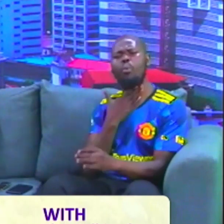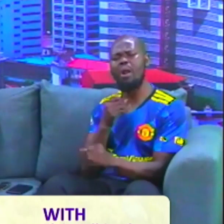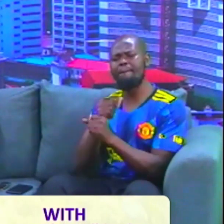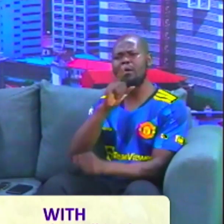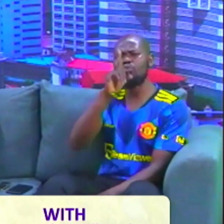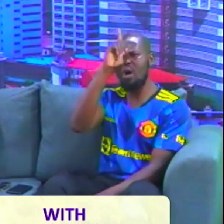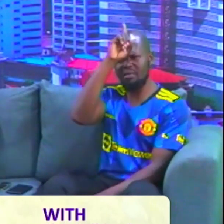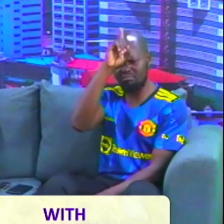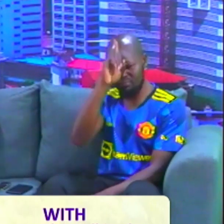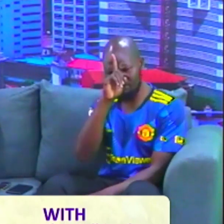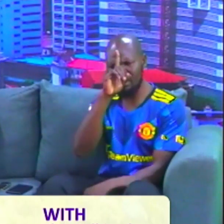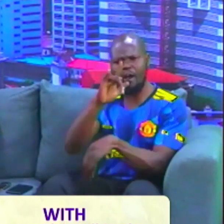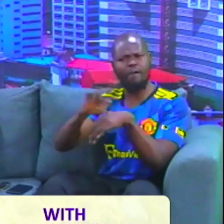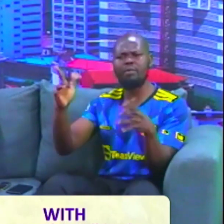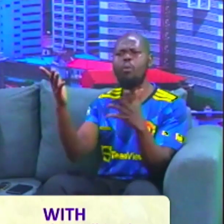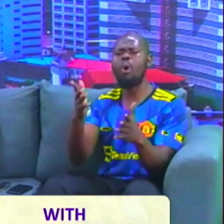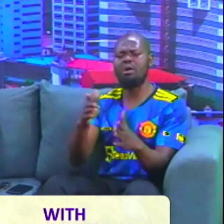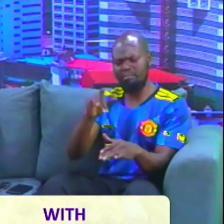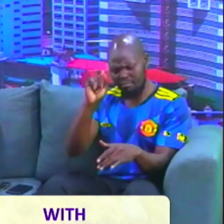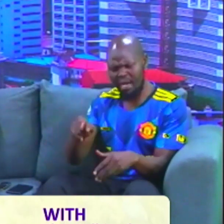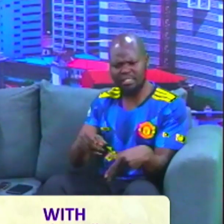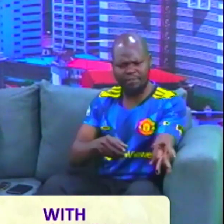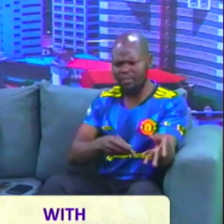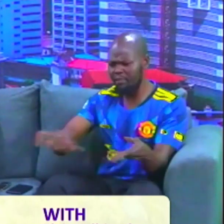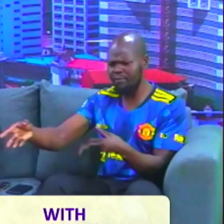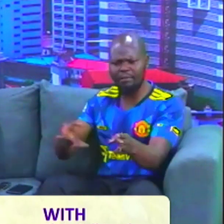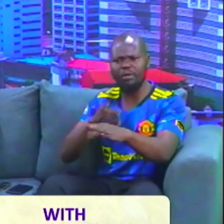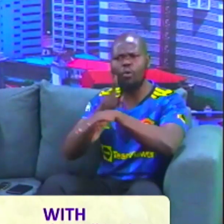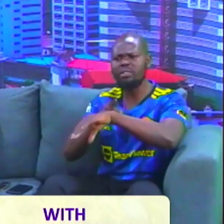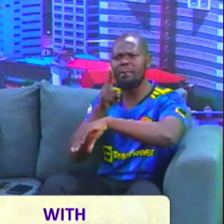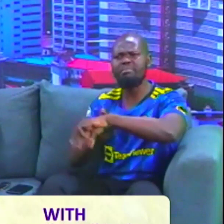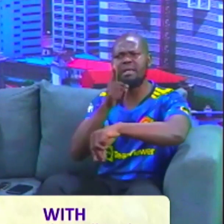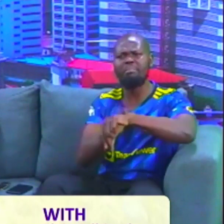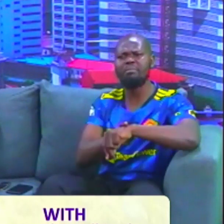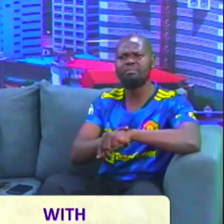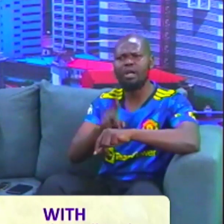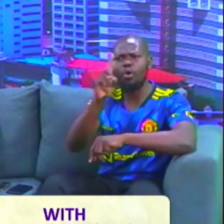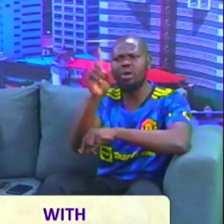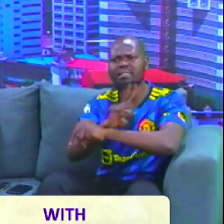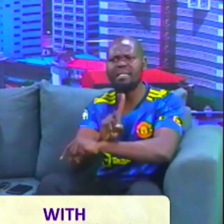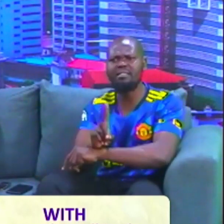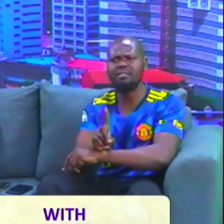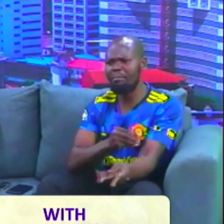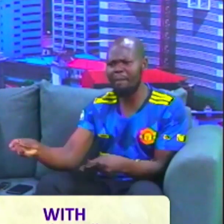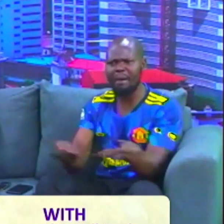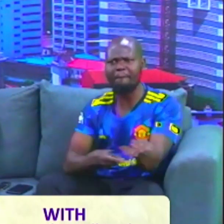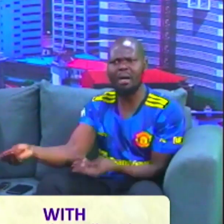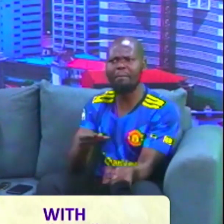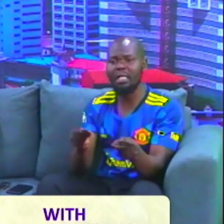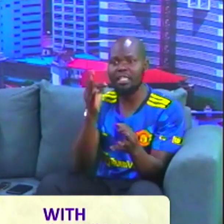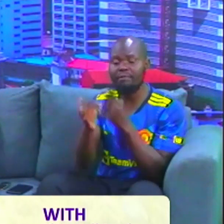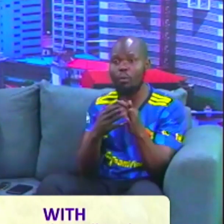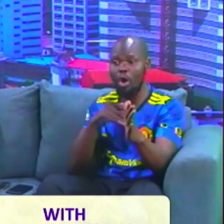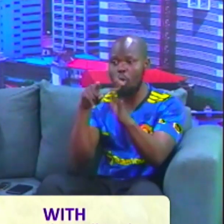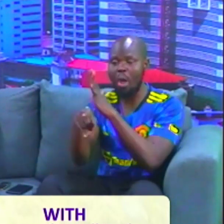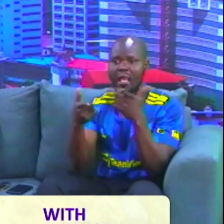Martial, the likes of Martial, Sancho, I think being as famous as they are, I think there's a lot of, sometimes there's